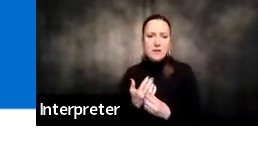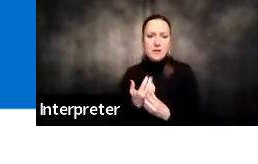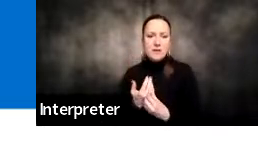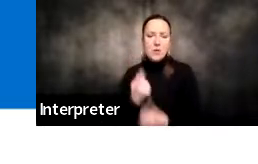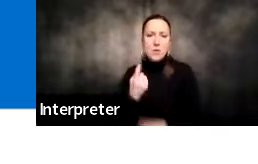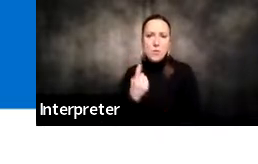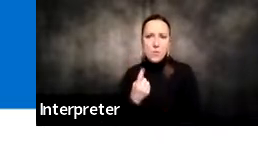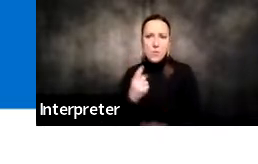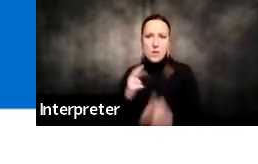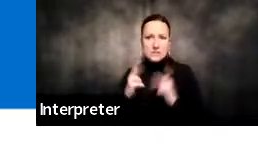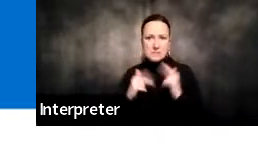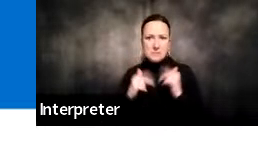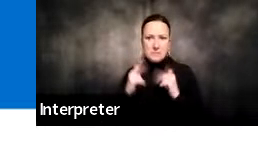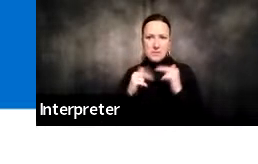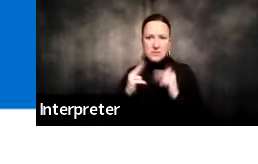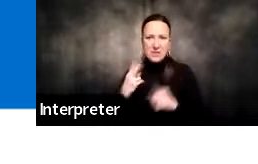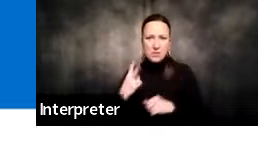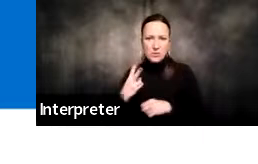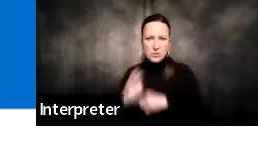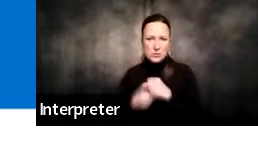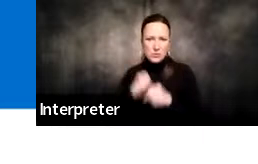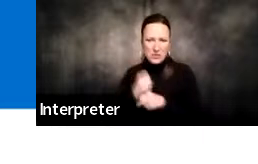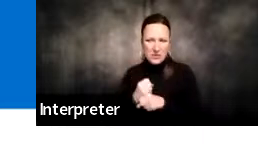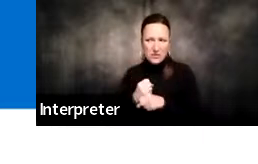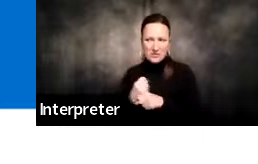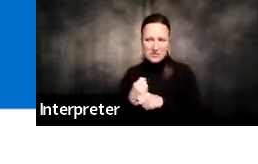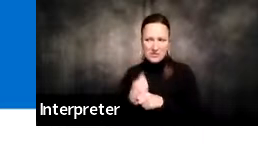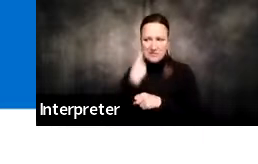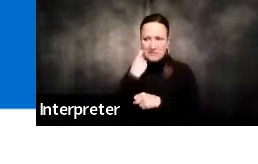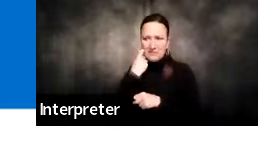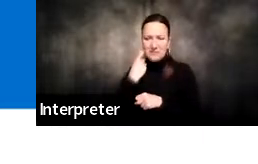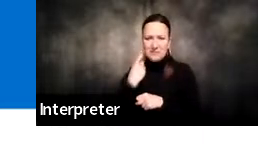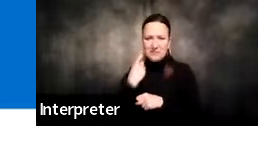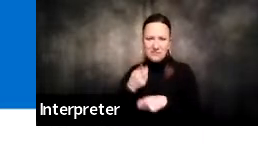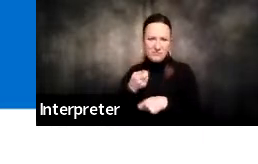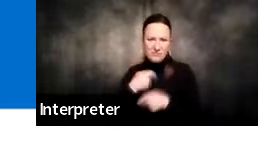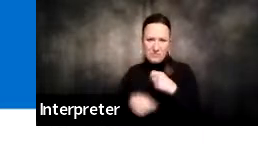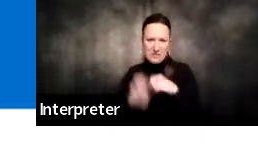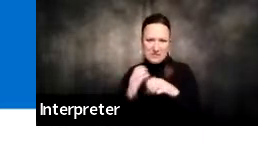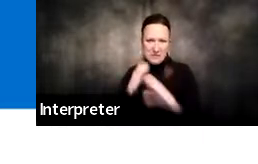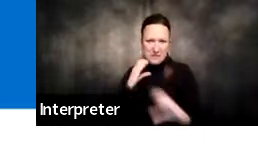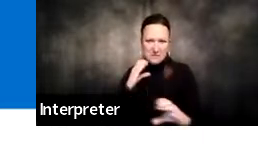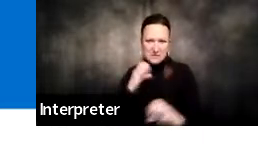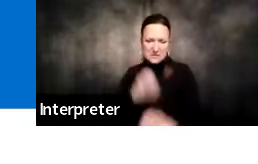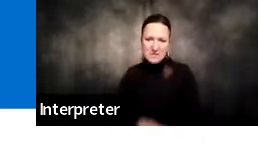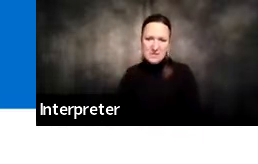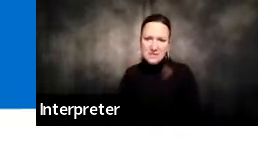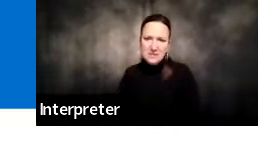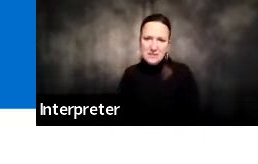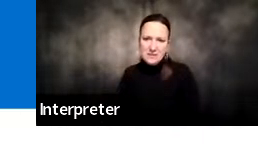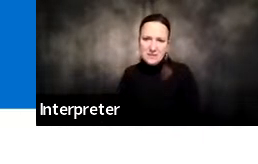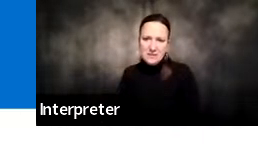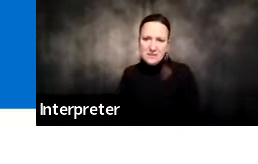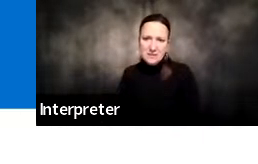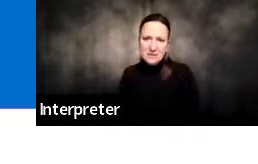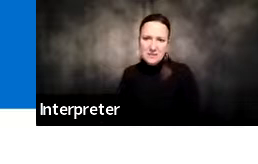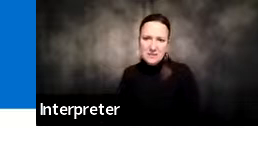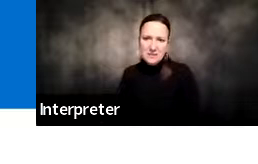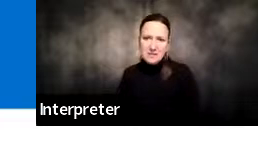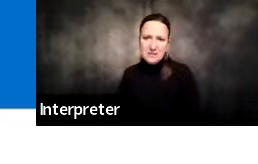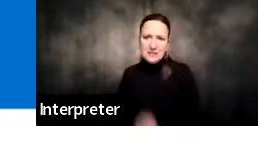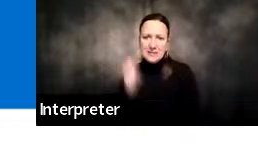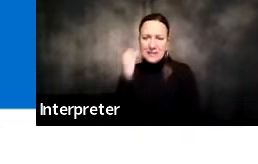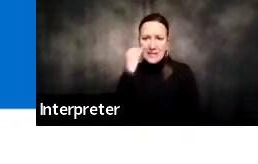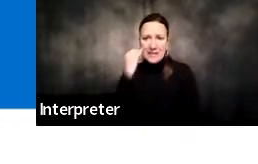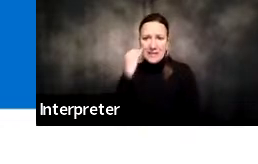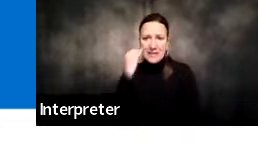in the past 2 years, would that mean its lines have been replaced? If a building was built